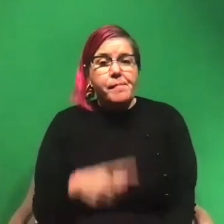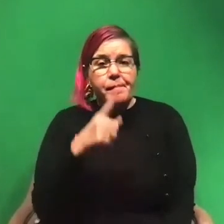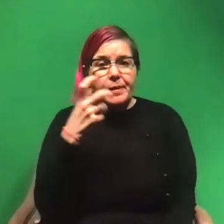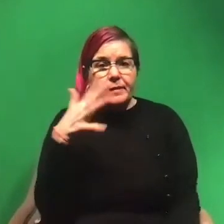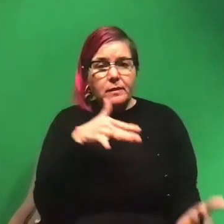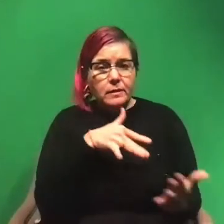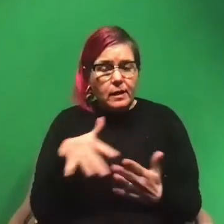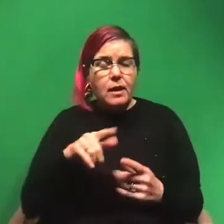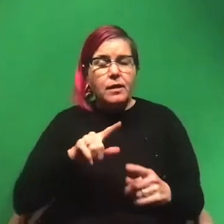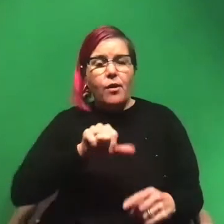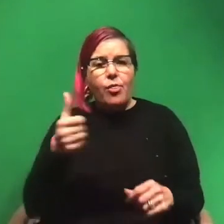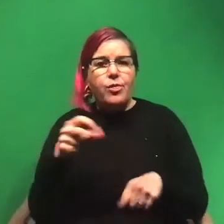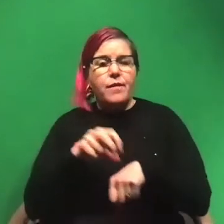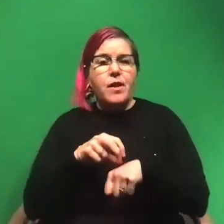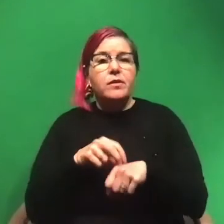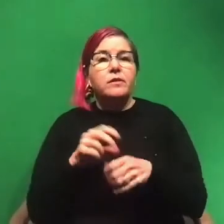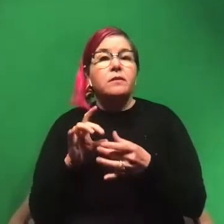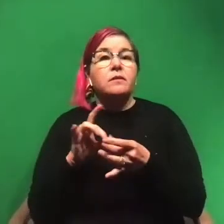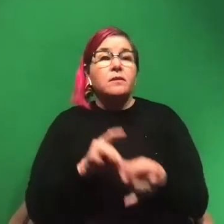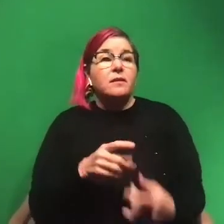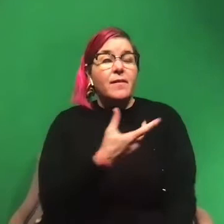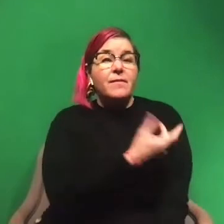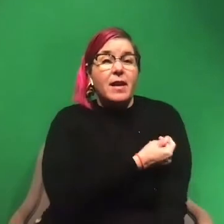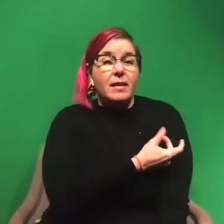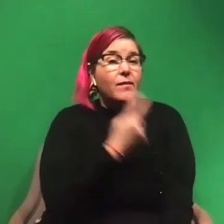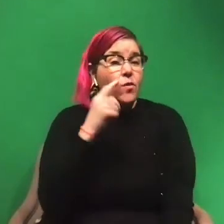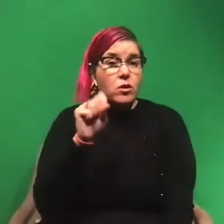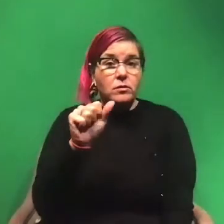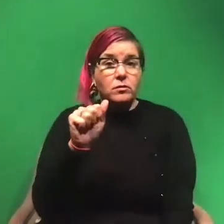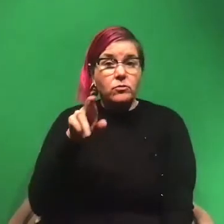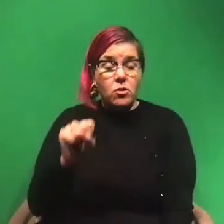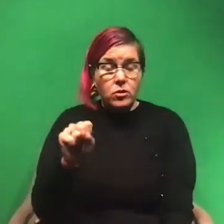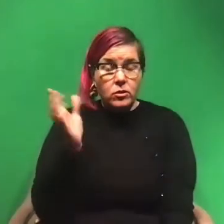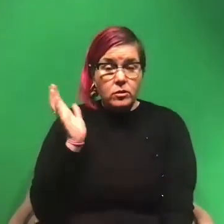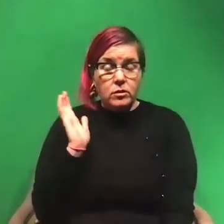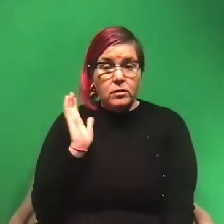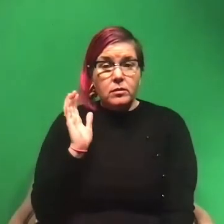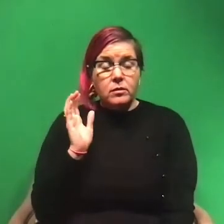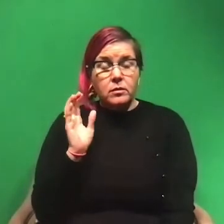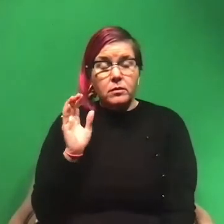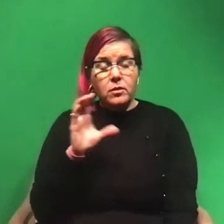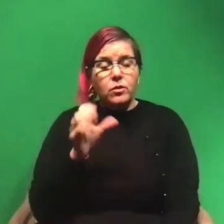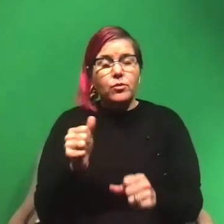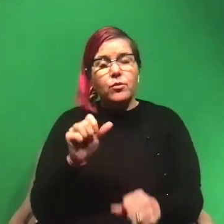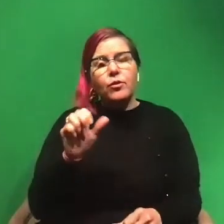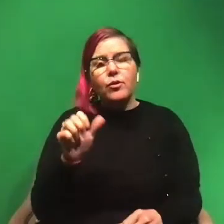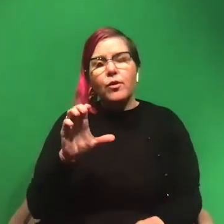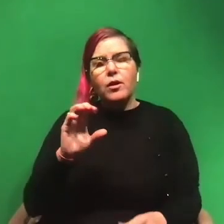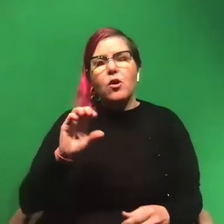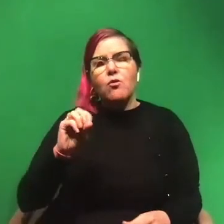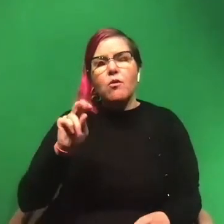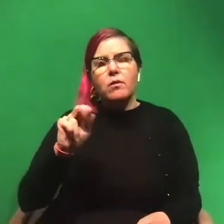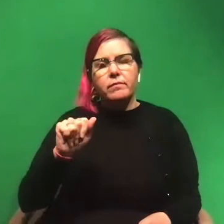viruses. In terms of a vaccine, so for SARS, coronavirus 1, the one that we got